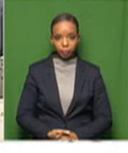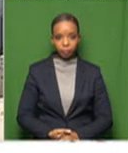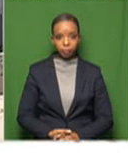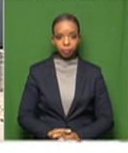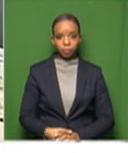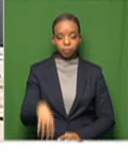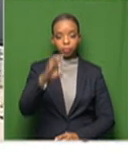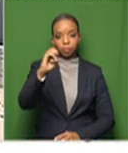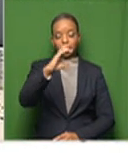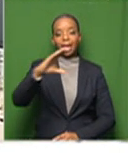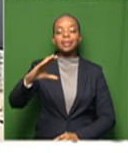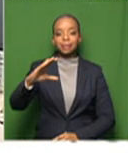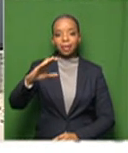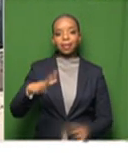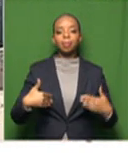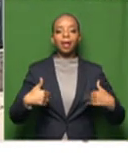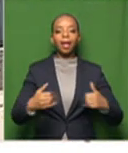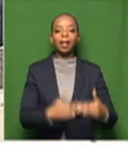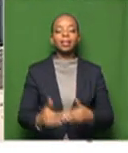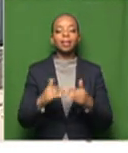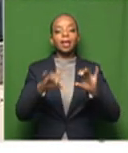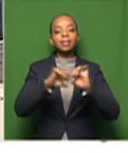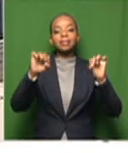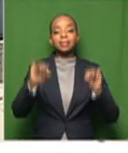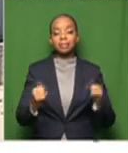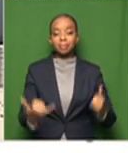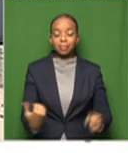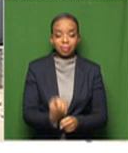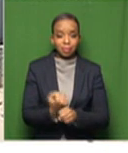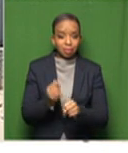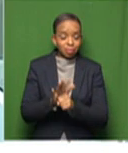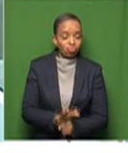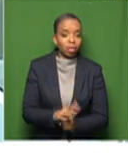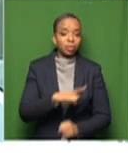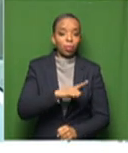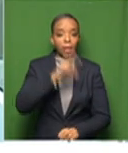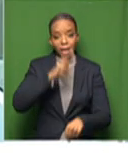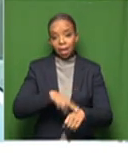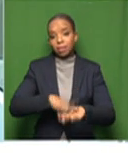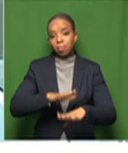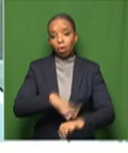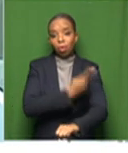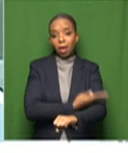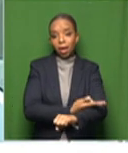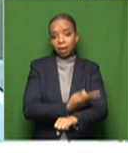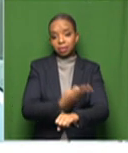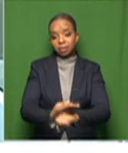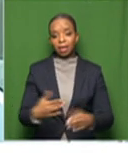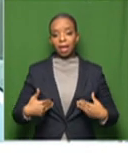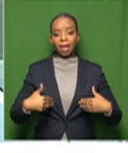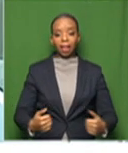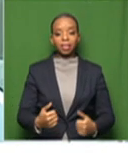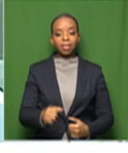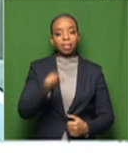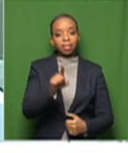The Eastern Cape healthcare system is crumbling under the pressure and the demand for beds, with many health facilities on the brink